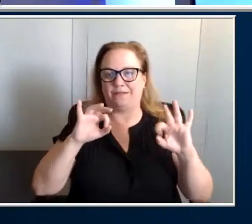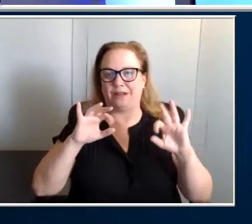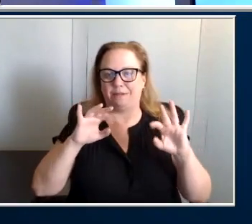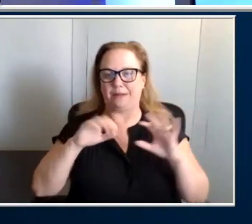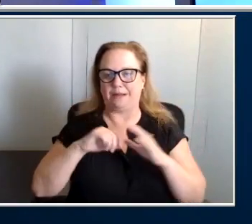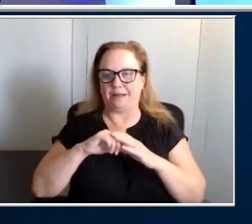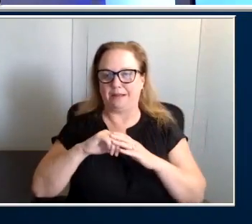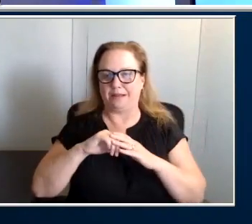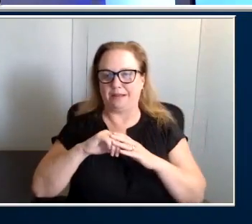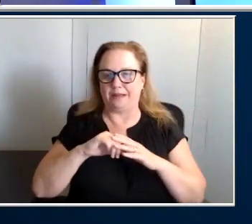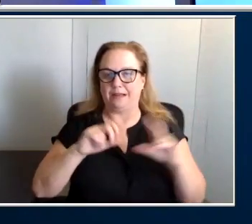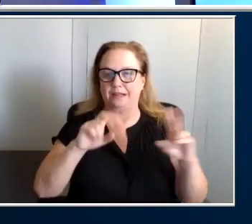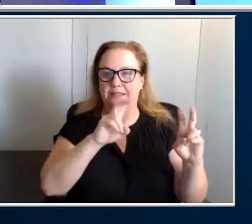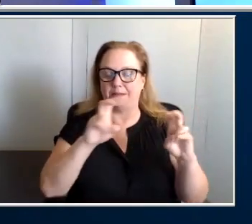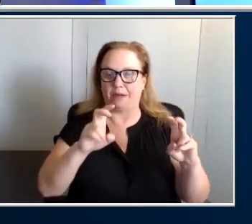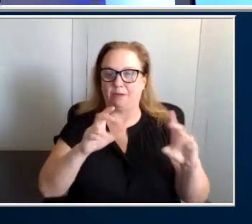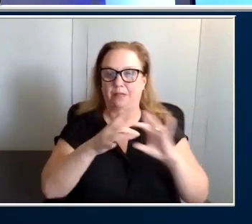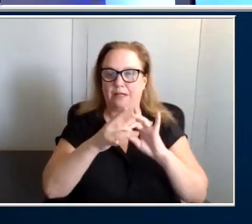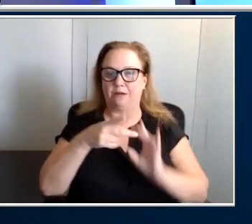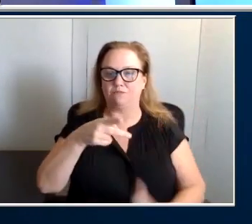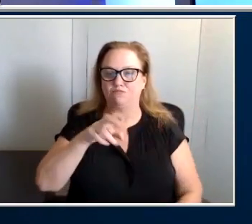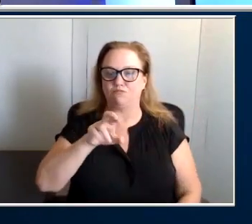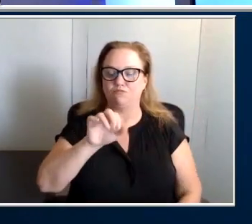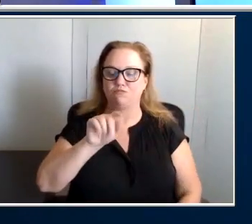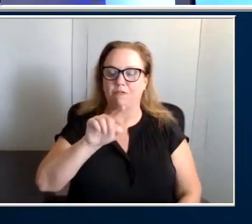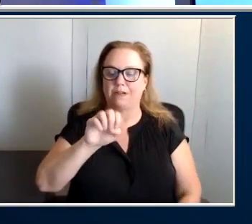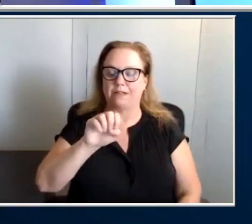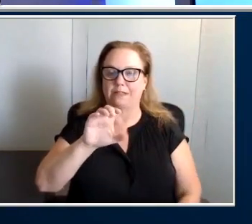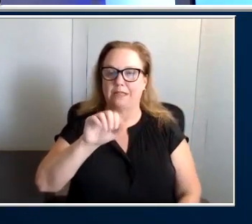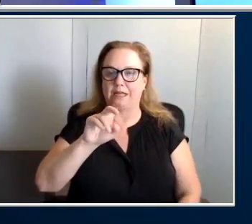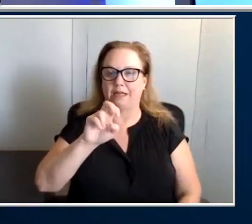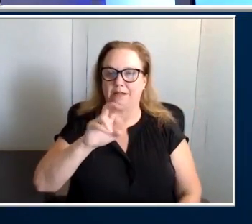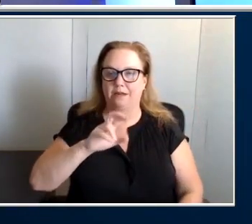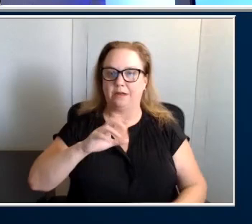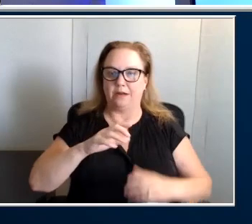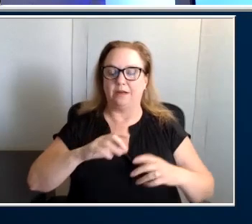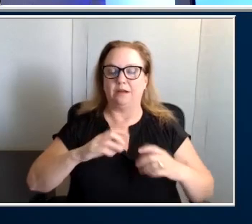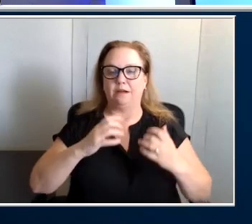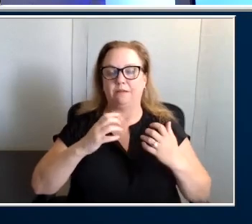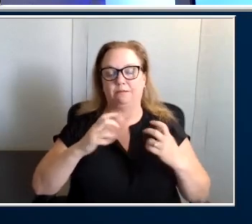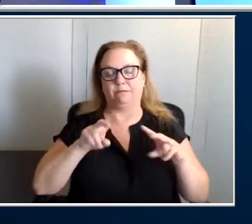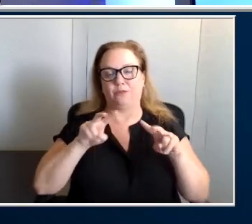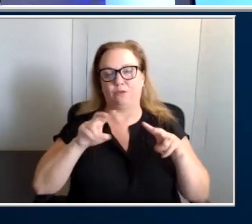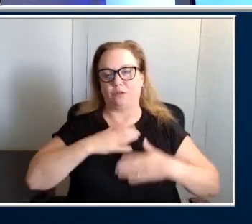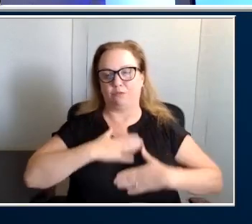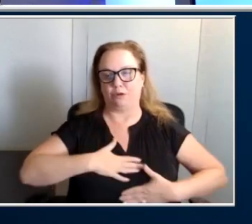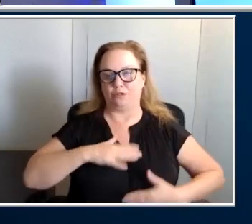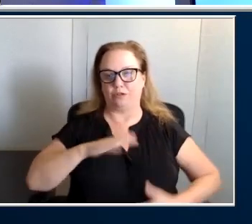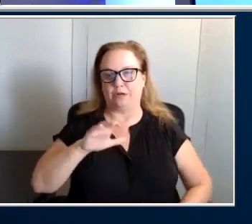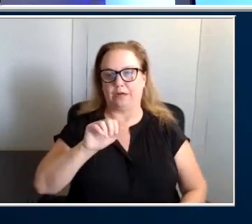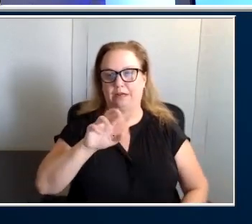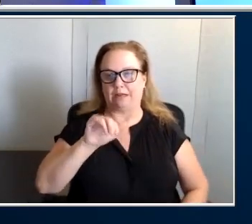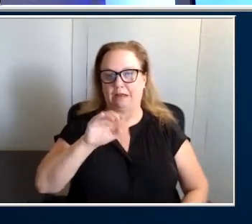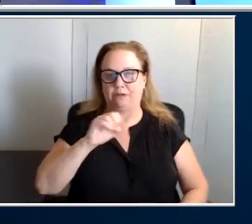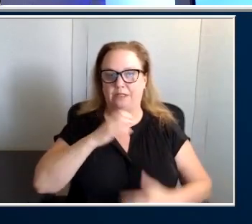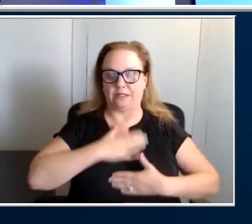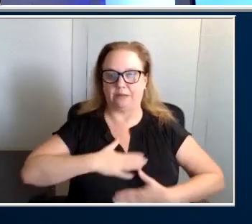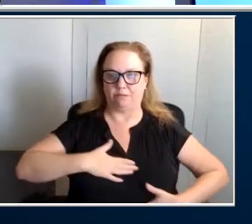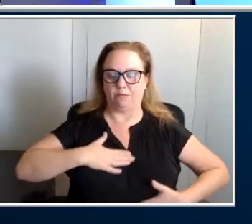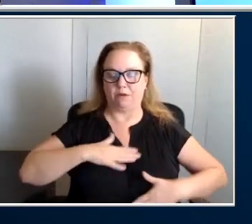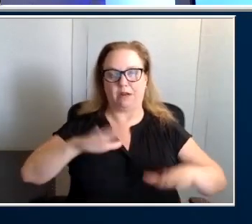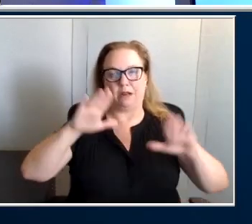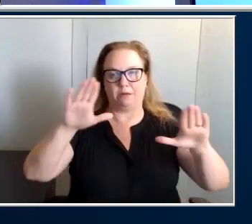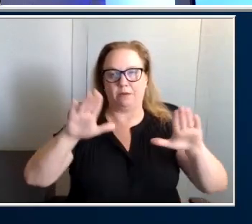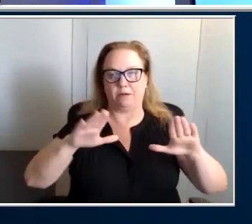the topic related to prostate cancer. Our viewers are so appreciative. Carrie just shared, this is very helpful information. We're going through this